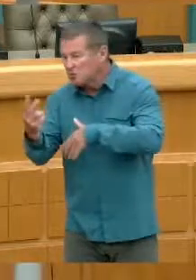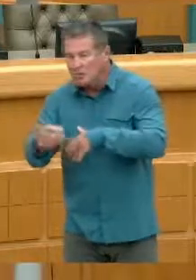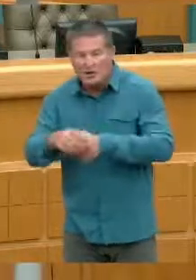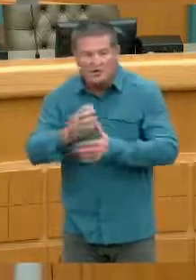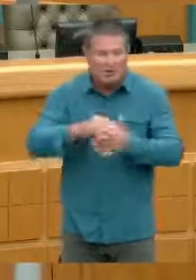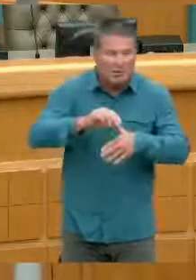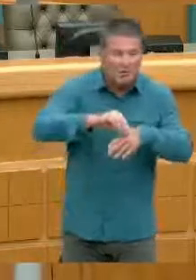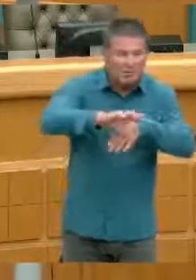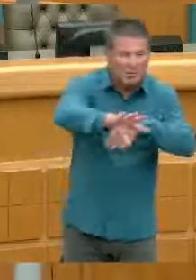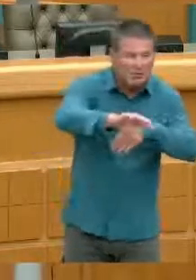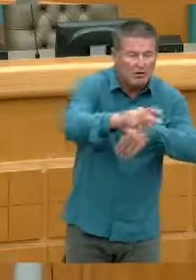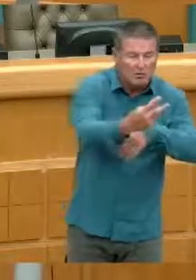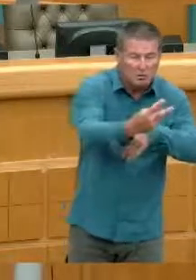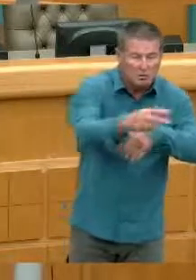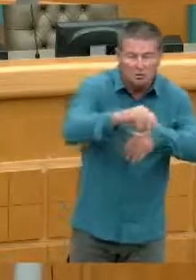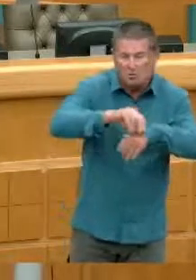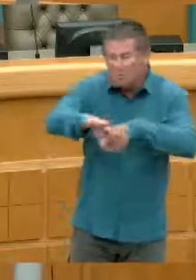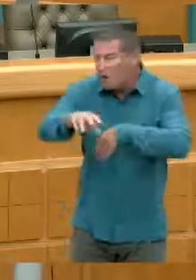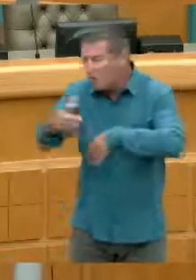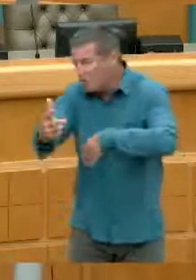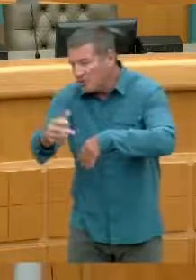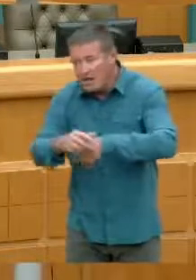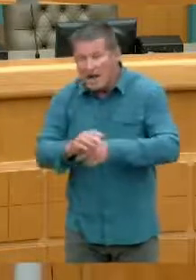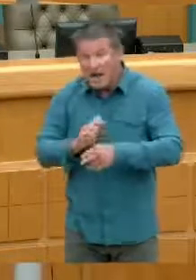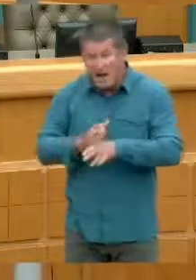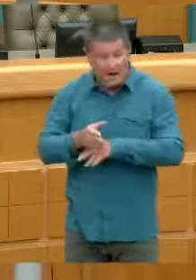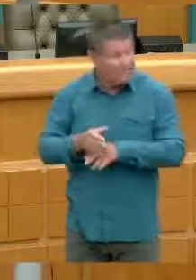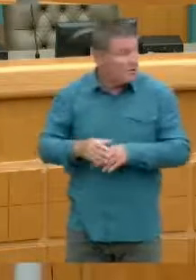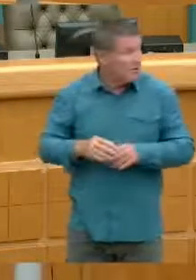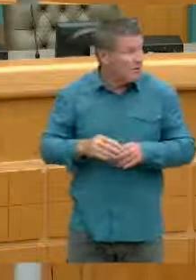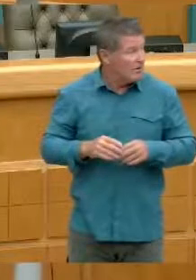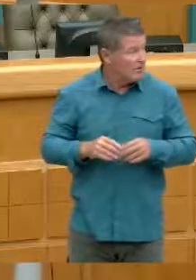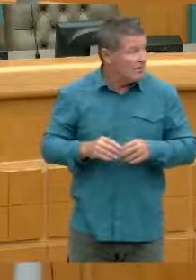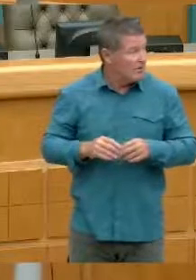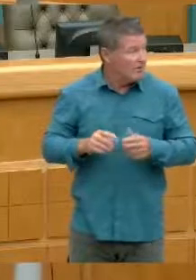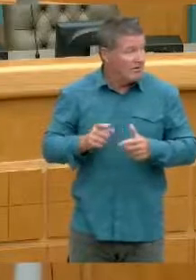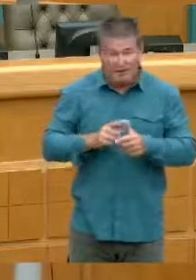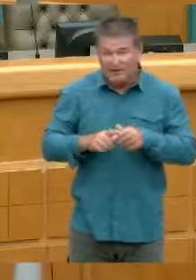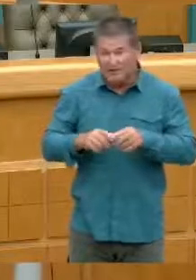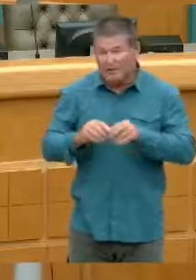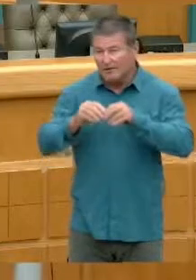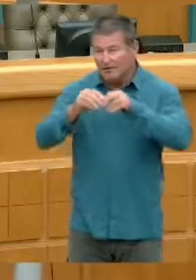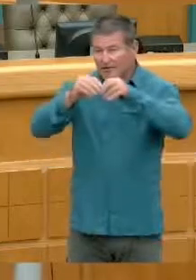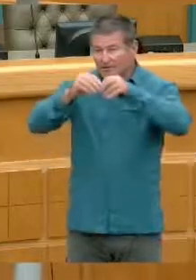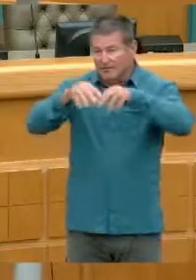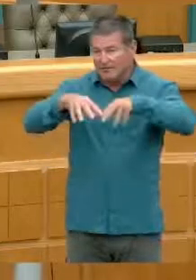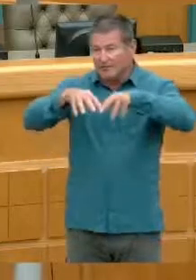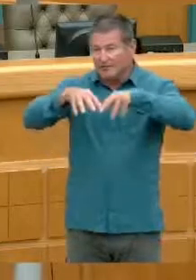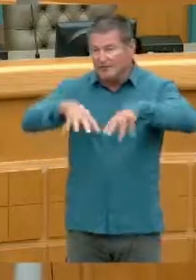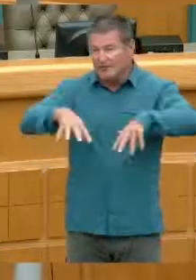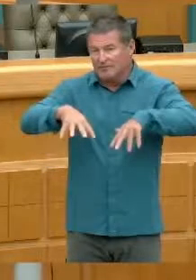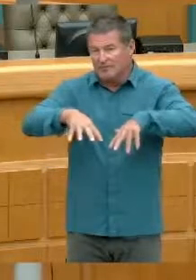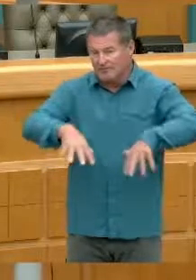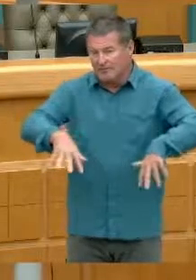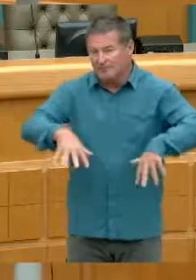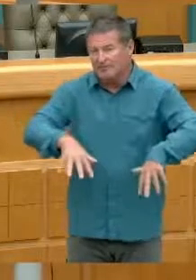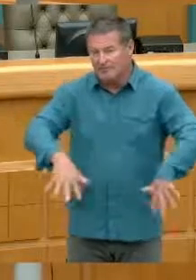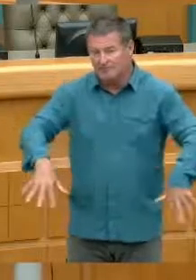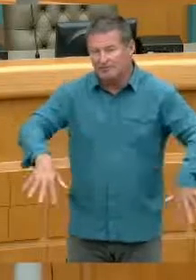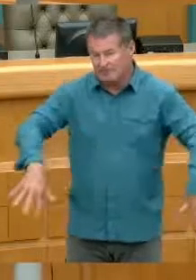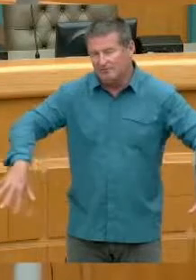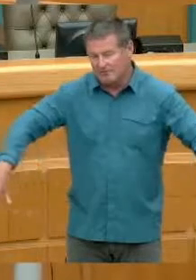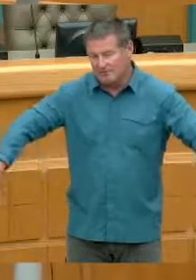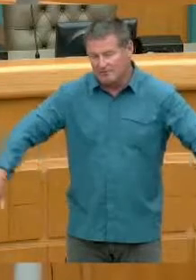a 2.8. Then after 2 weeks, those 3 people infect another 8 people. Then those 8 people infect